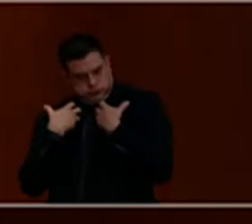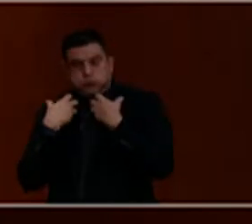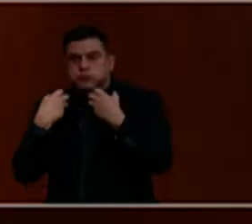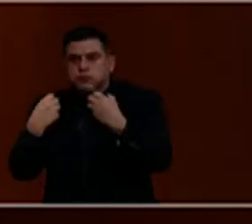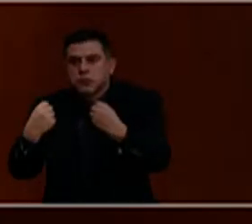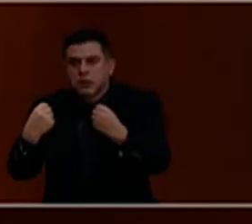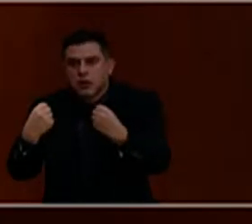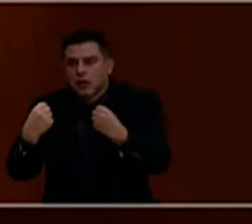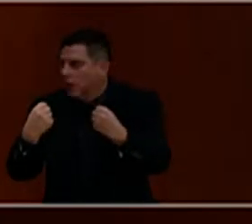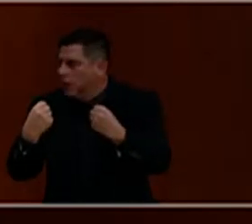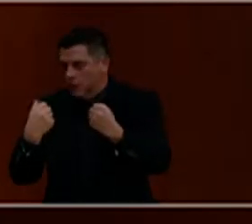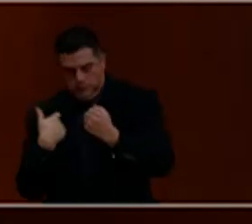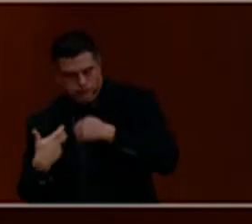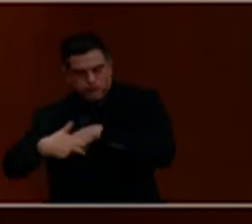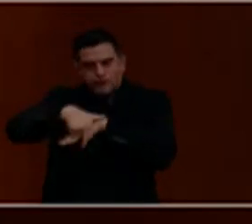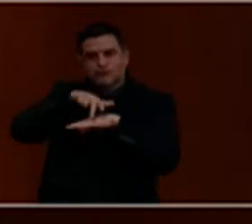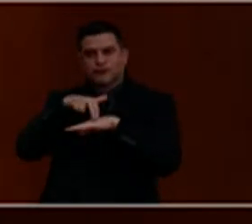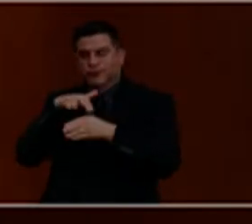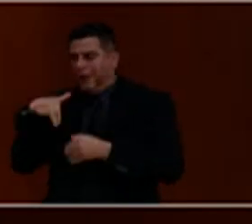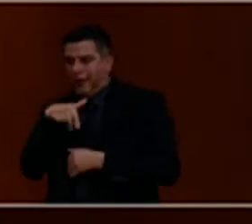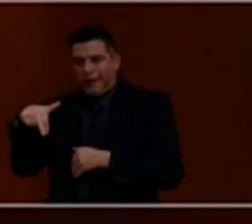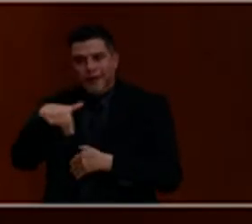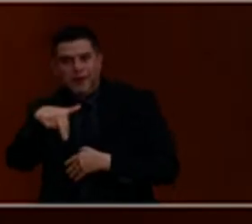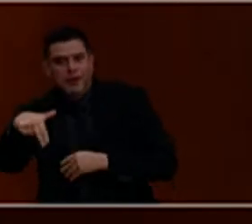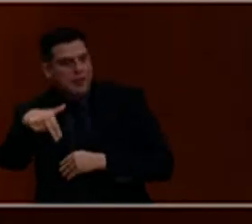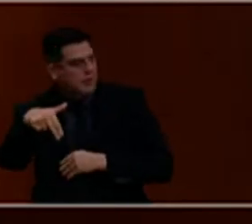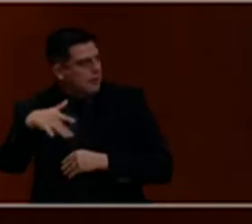important. It saved my life.